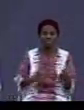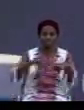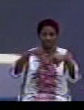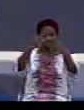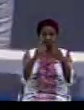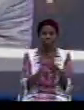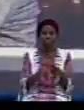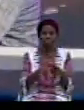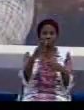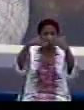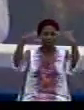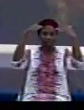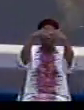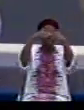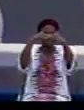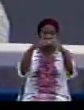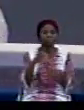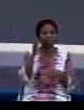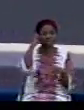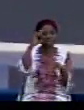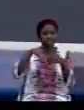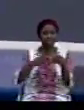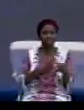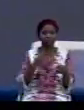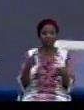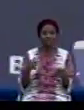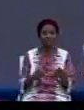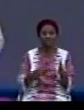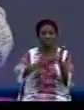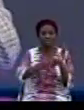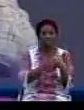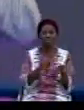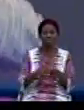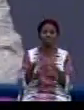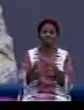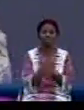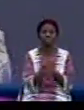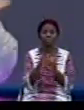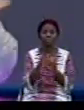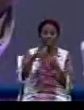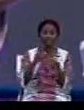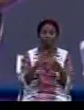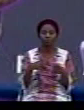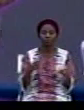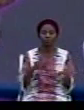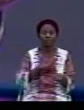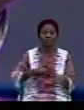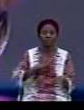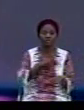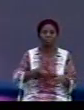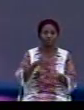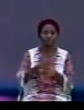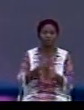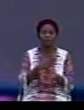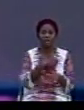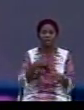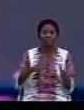he gave us the key to enter into the kingdom and the key to